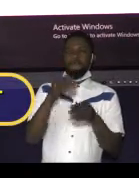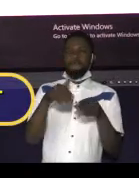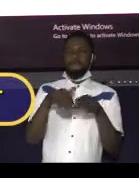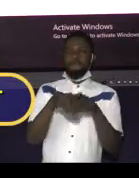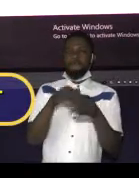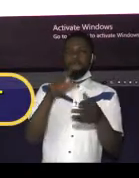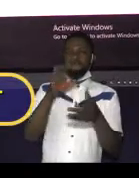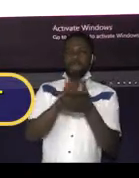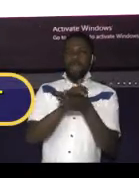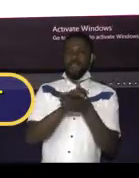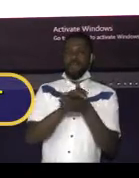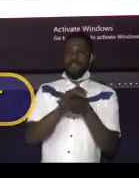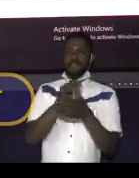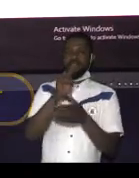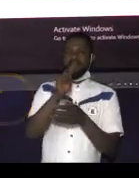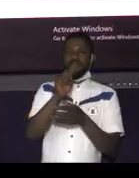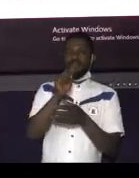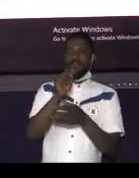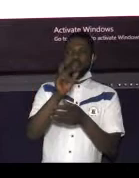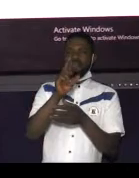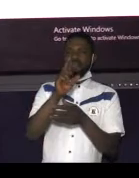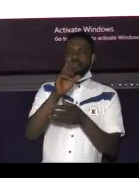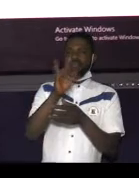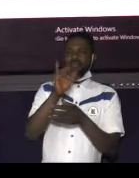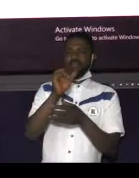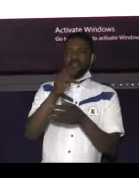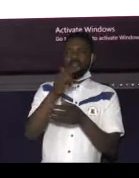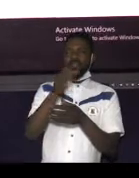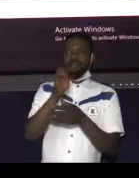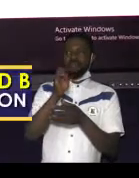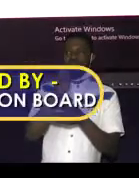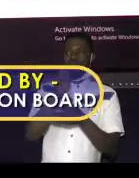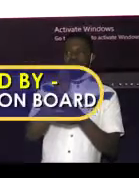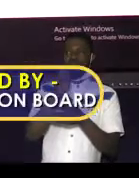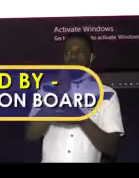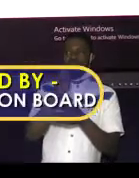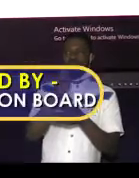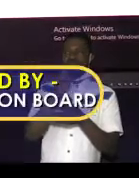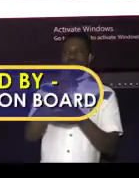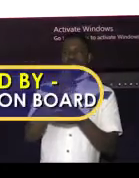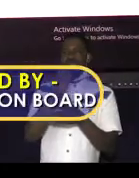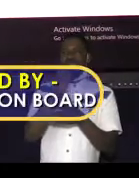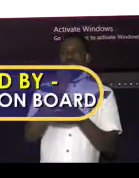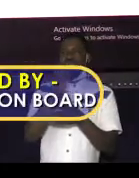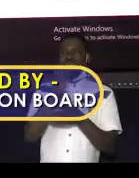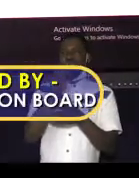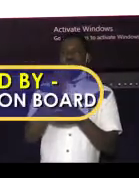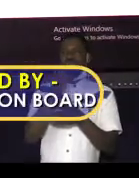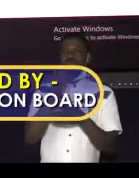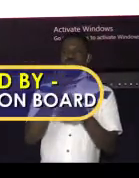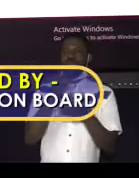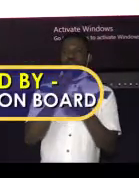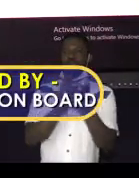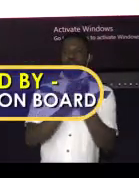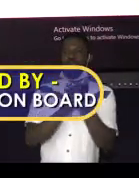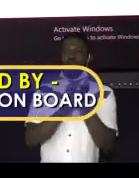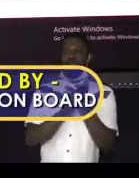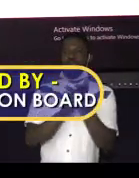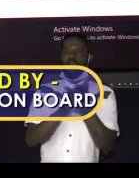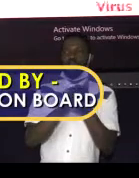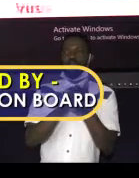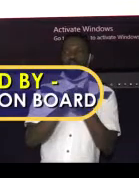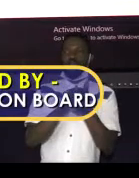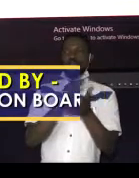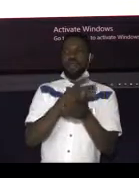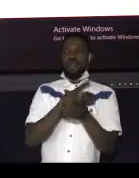marriage. Did you get that too? Wow, you're brilliant. Followed by school